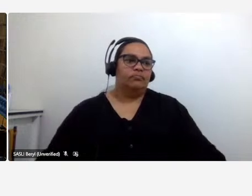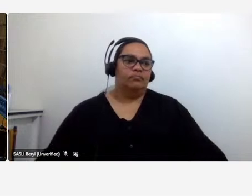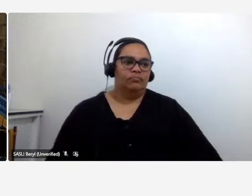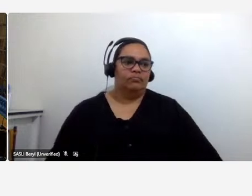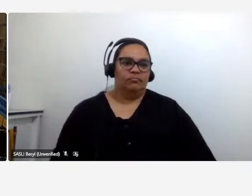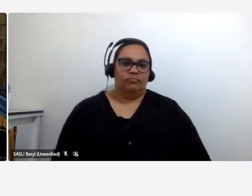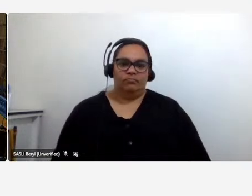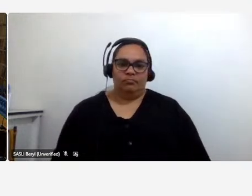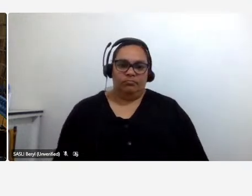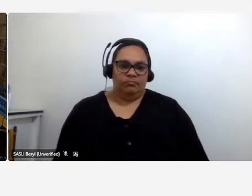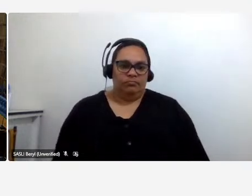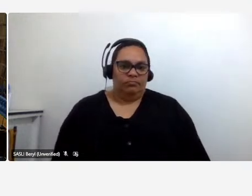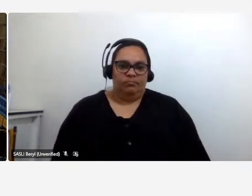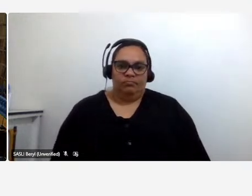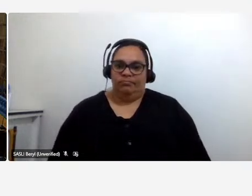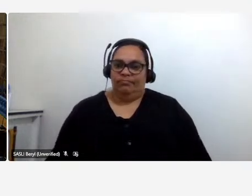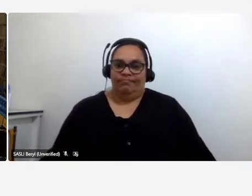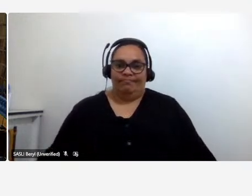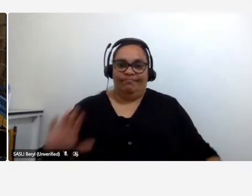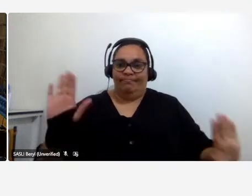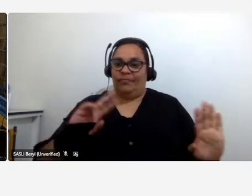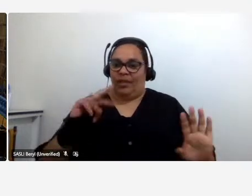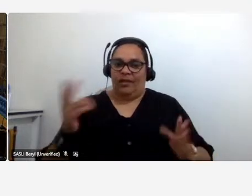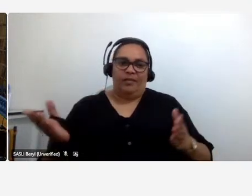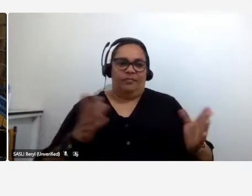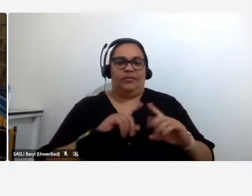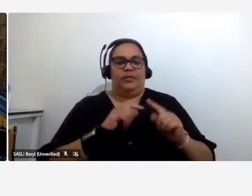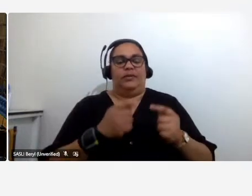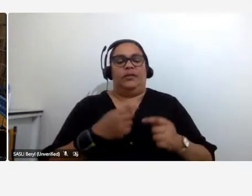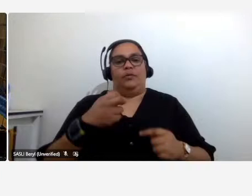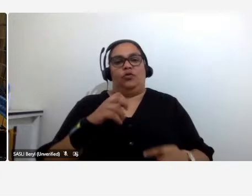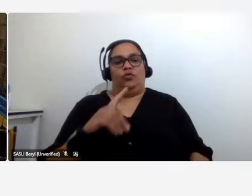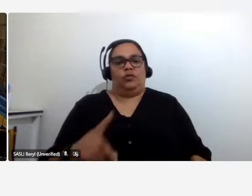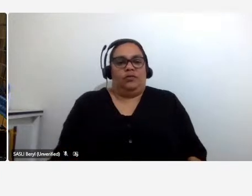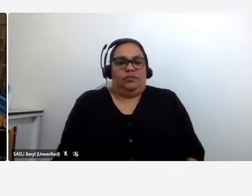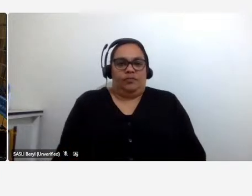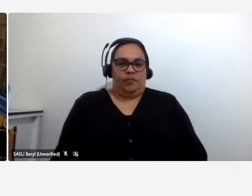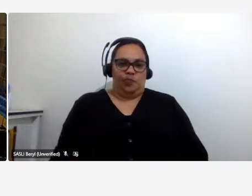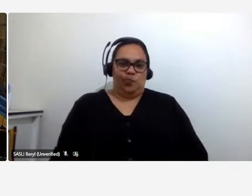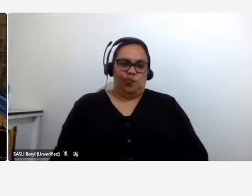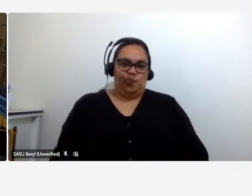I do not see any other hands, so over to your team, HOD.